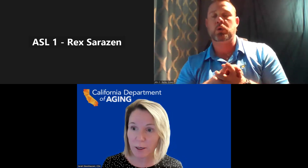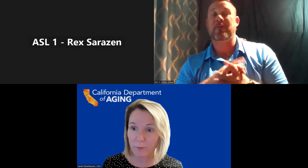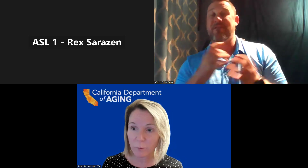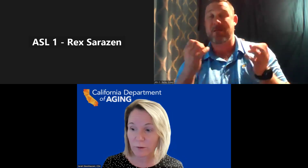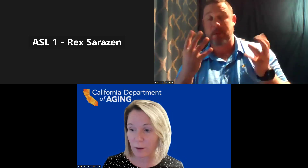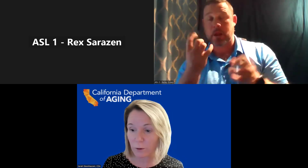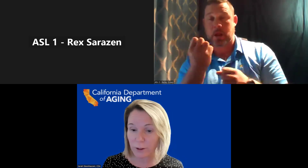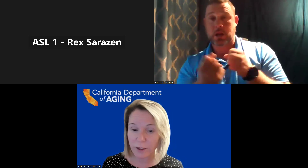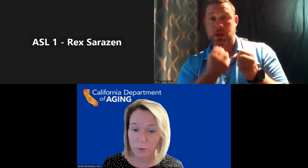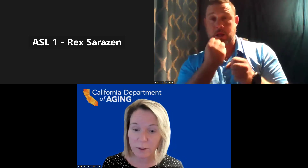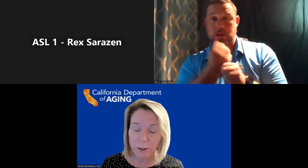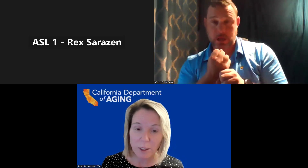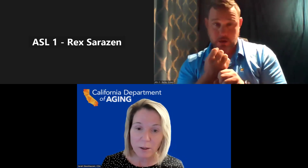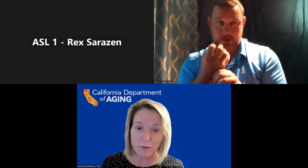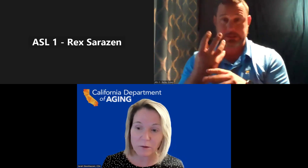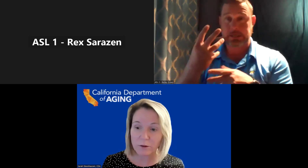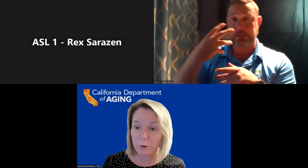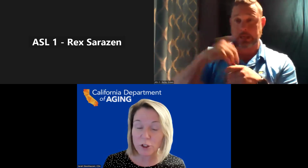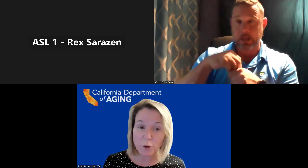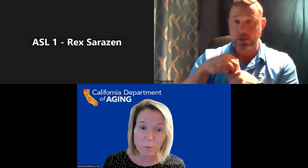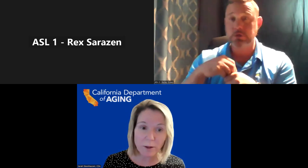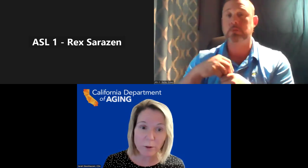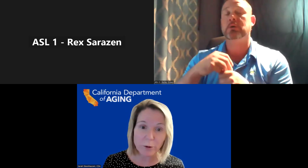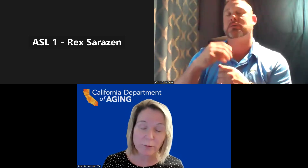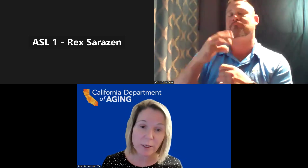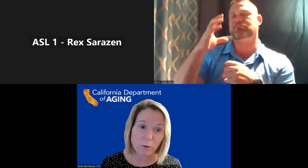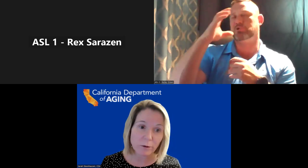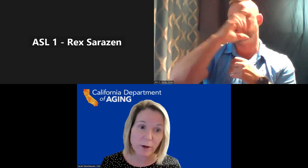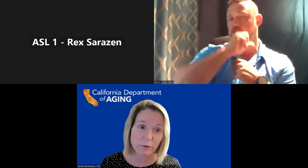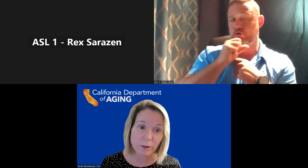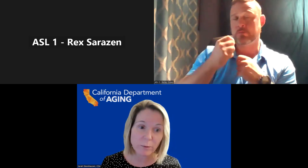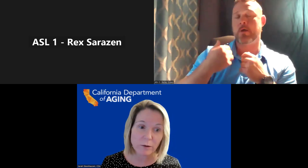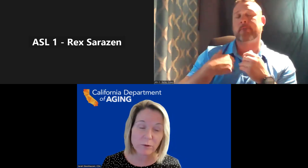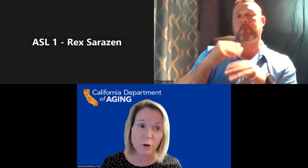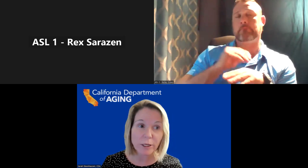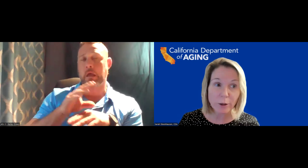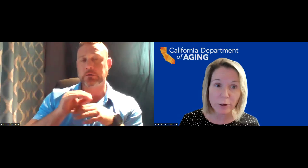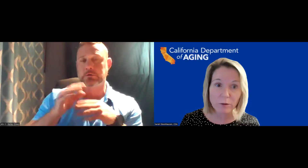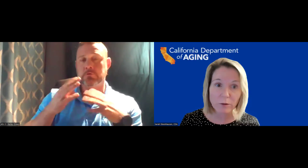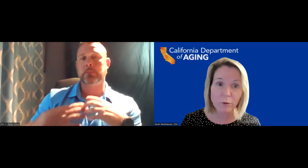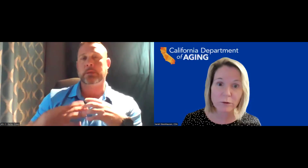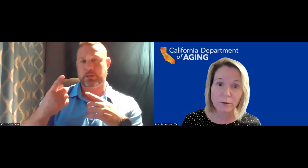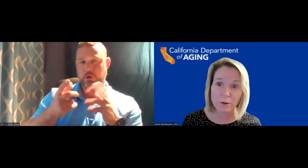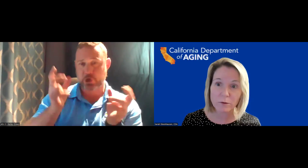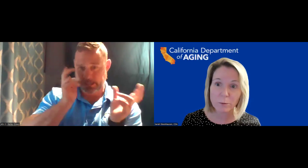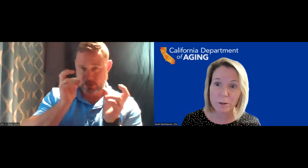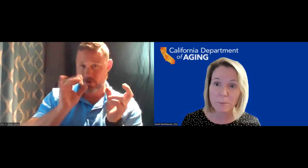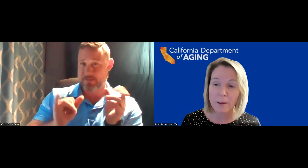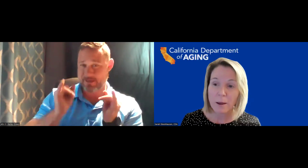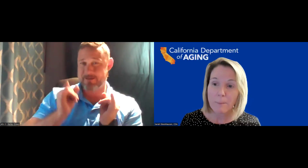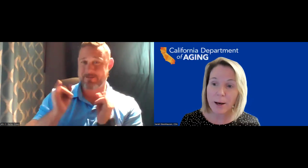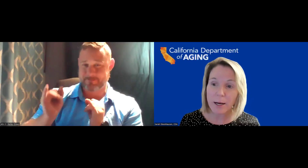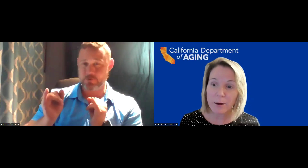years with stakeholder engagement, it's easy to assume that when you have stakeholder advisory committees, you're hearing the voice of the